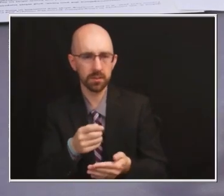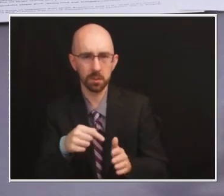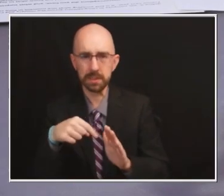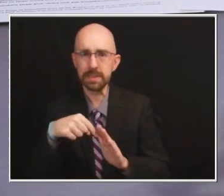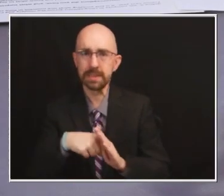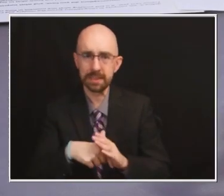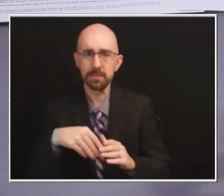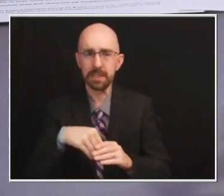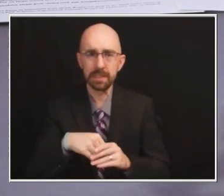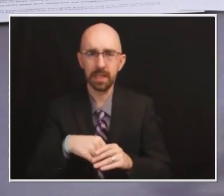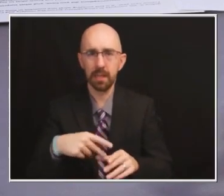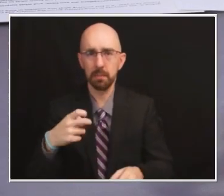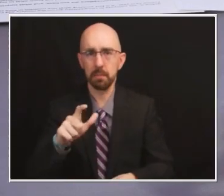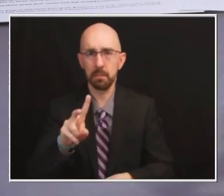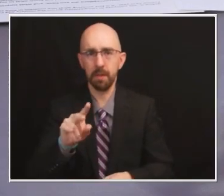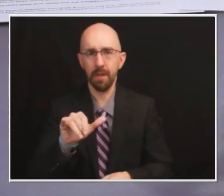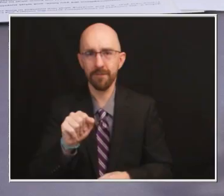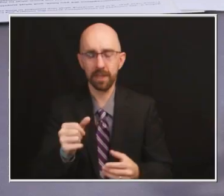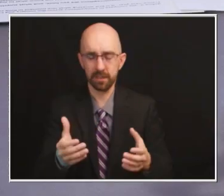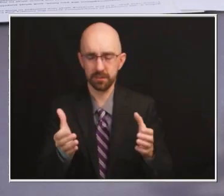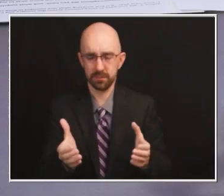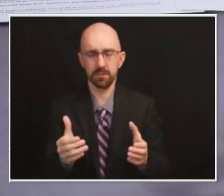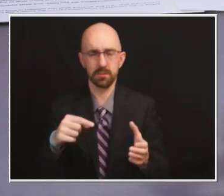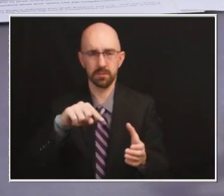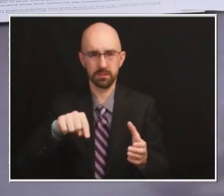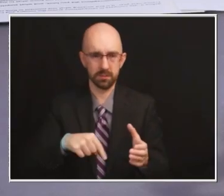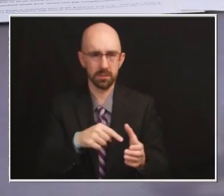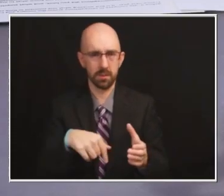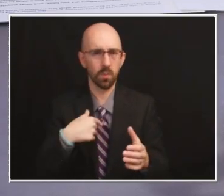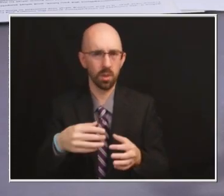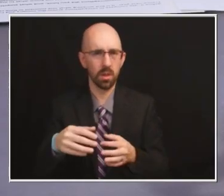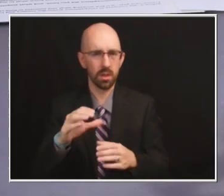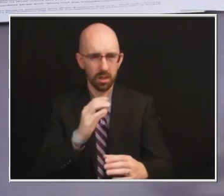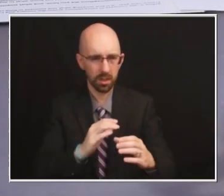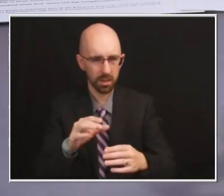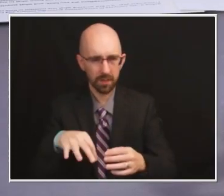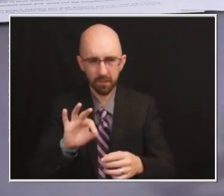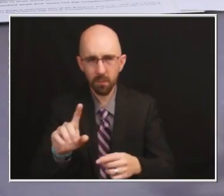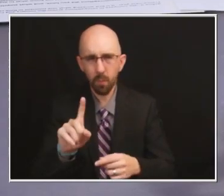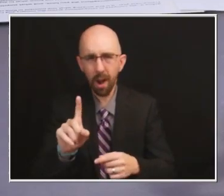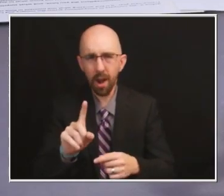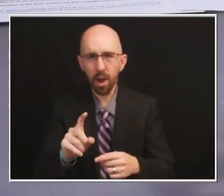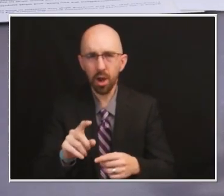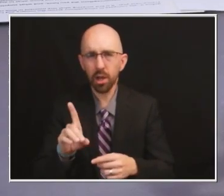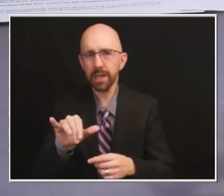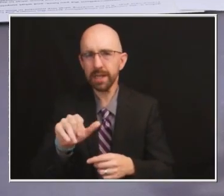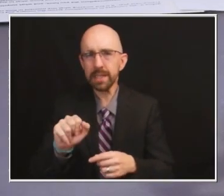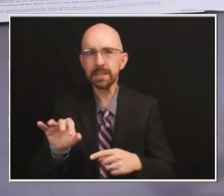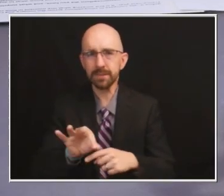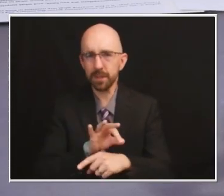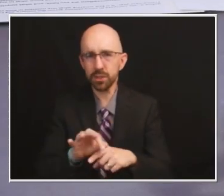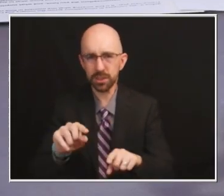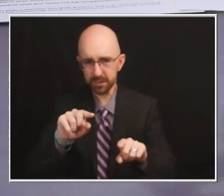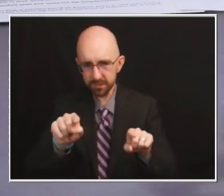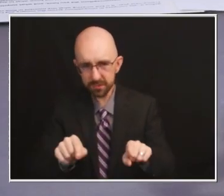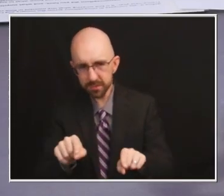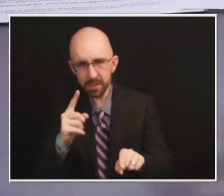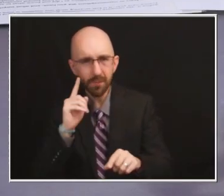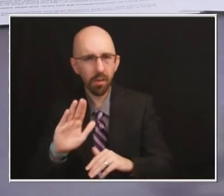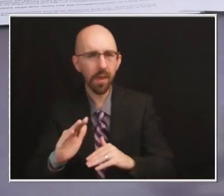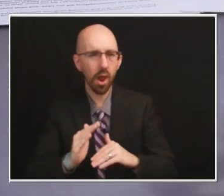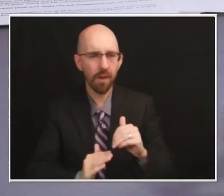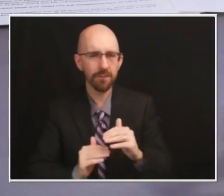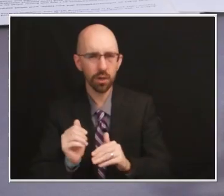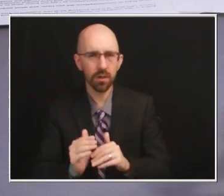the pelvis, and we're going to be exploring, trying to determine exactly where their dysfunctions are per their comfort level. And